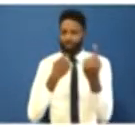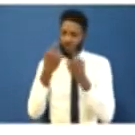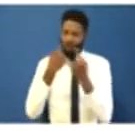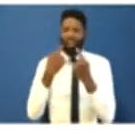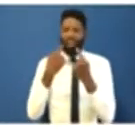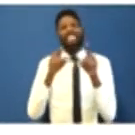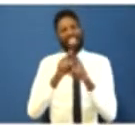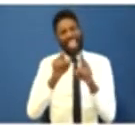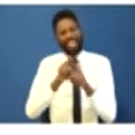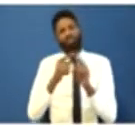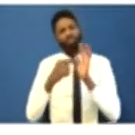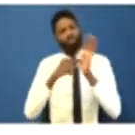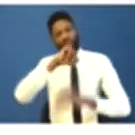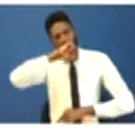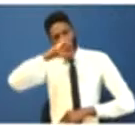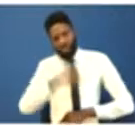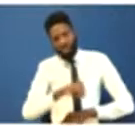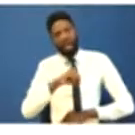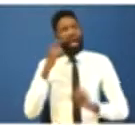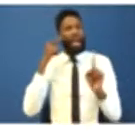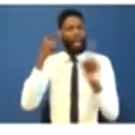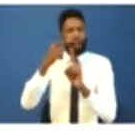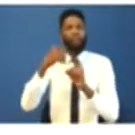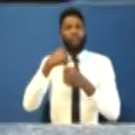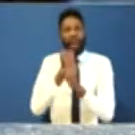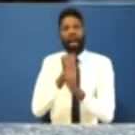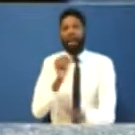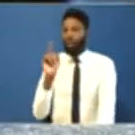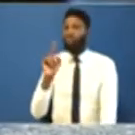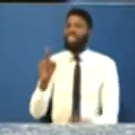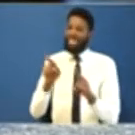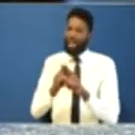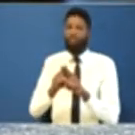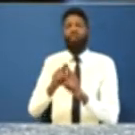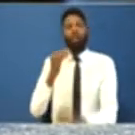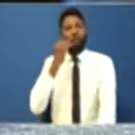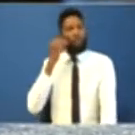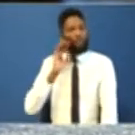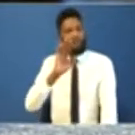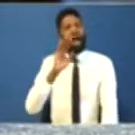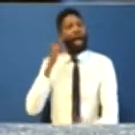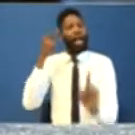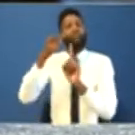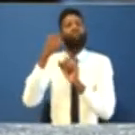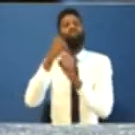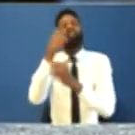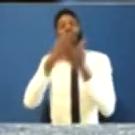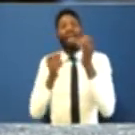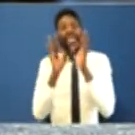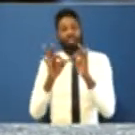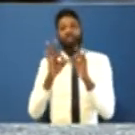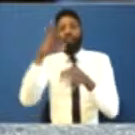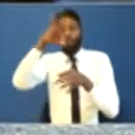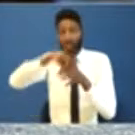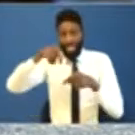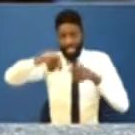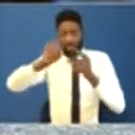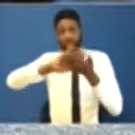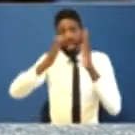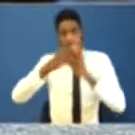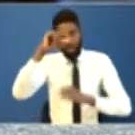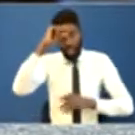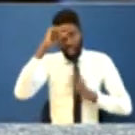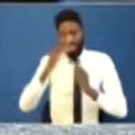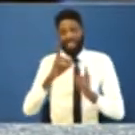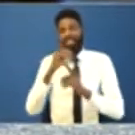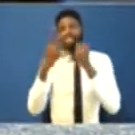about making nairo home and that was part of what you wanted to do with elected governor on the 9th of august i want to understand